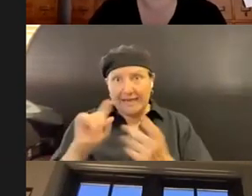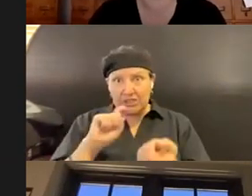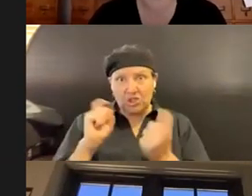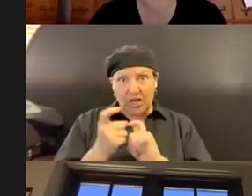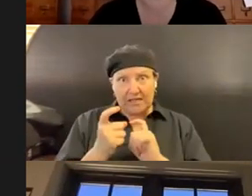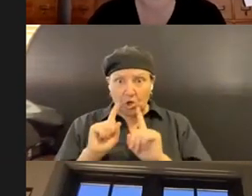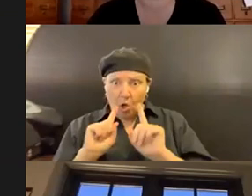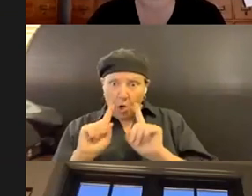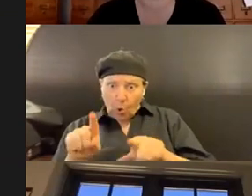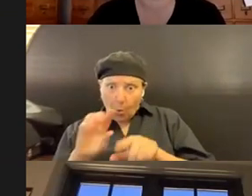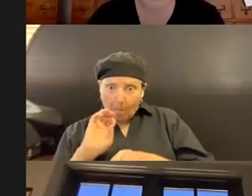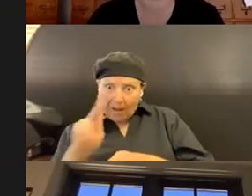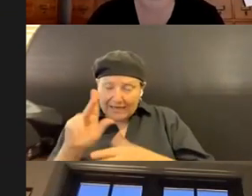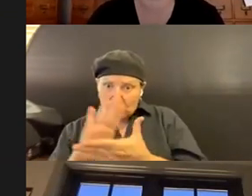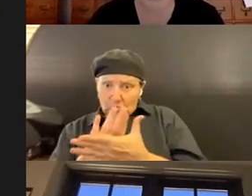Do we have a plan for that?